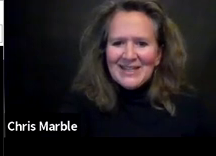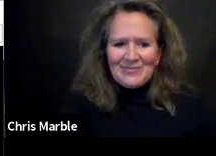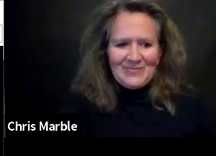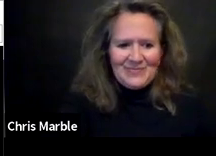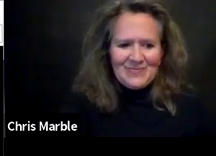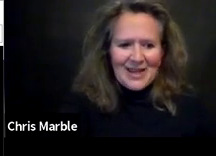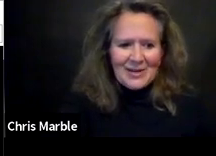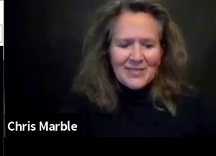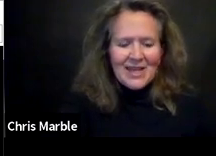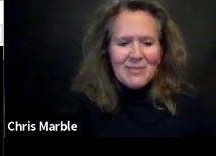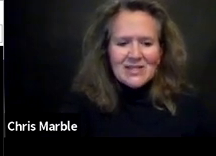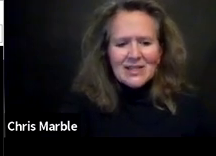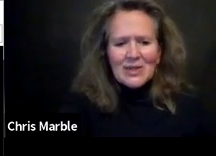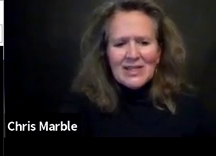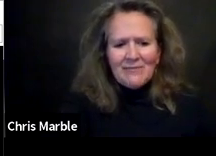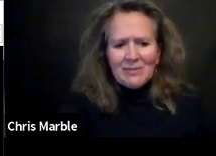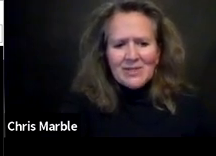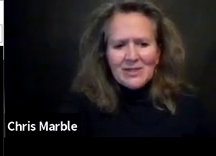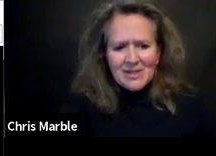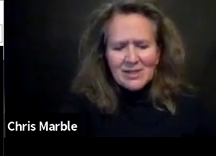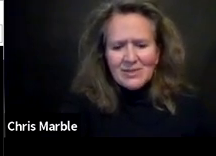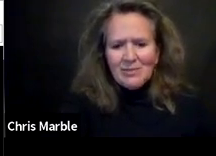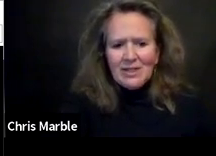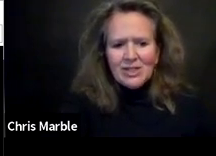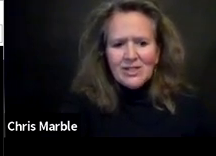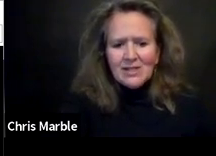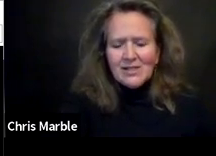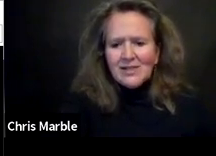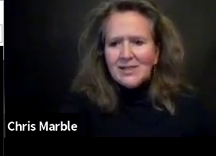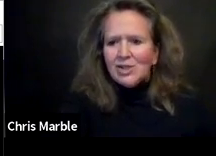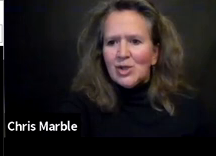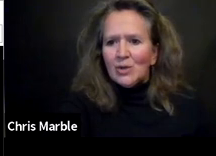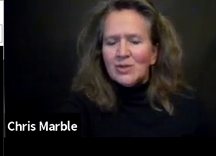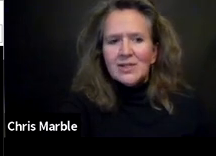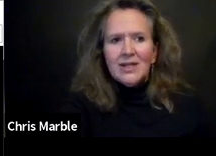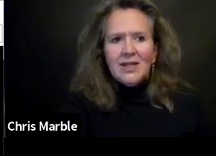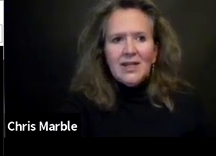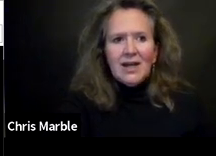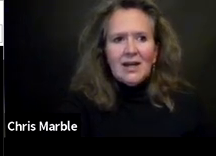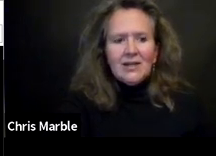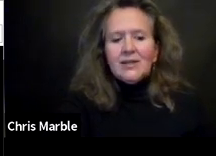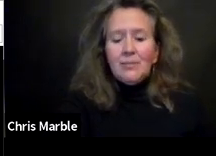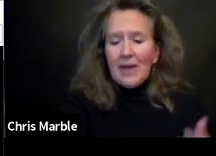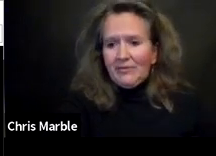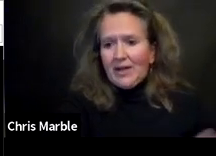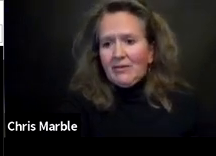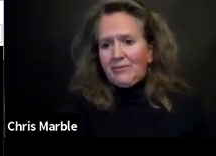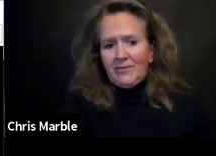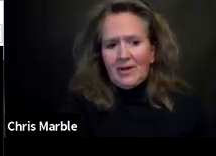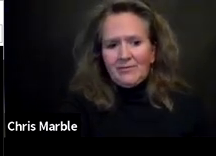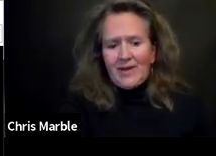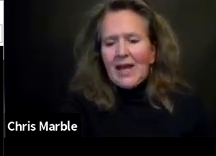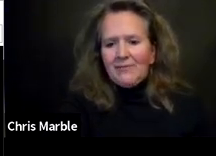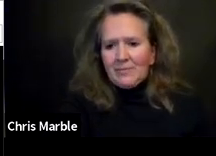basically what the FM system simulation does is it shows the benefit